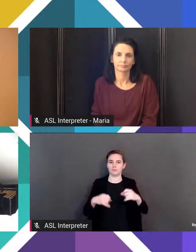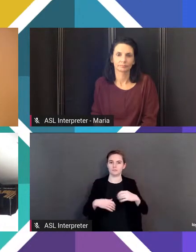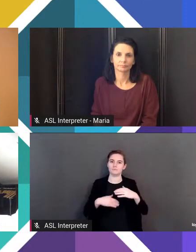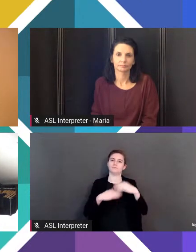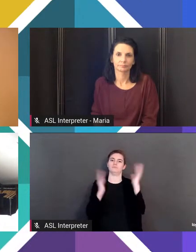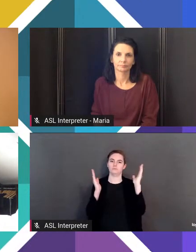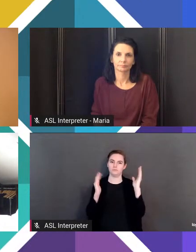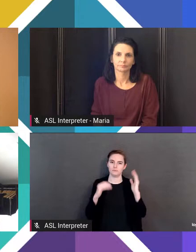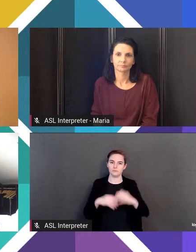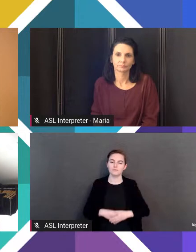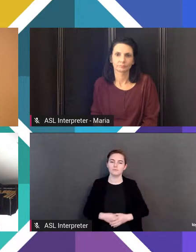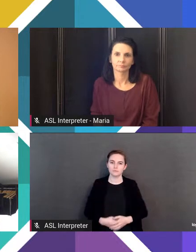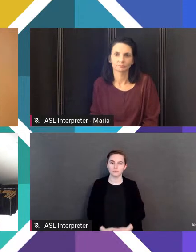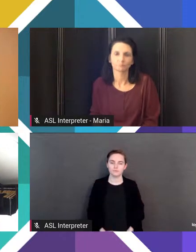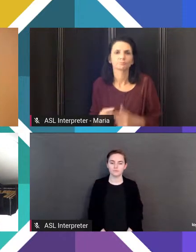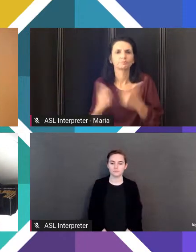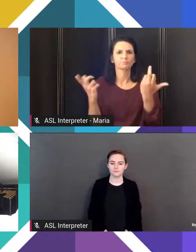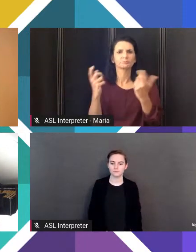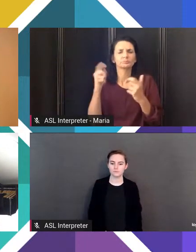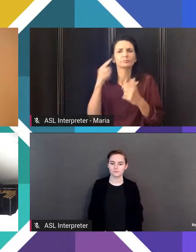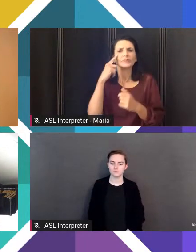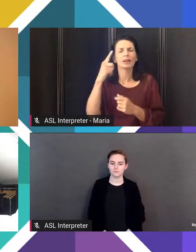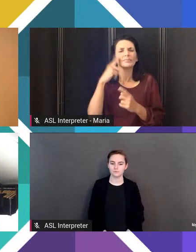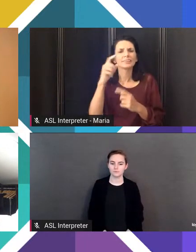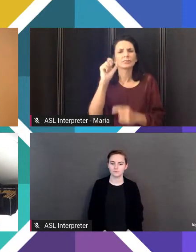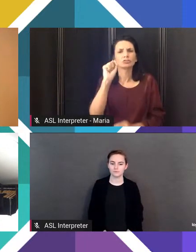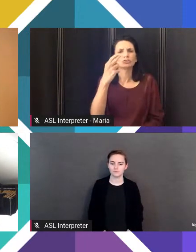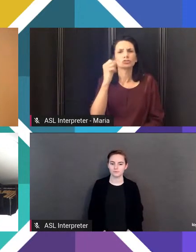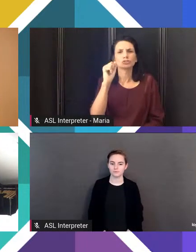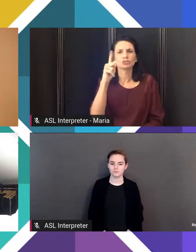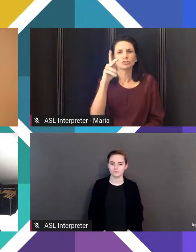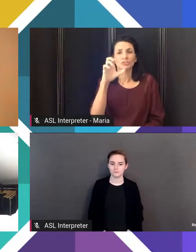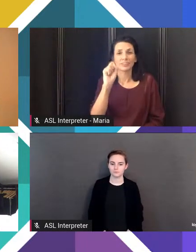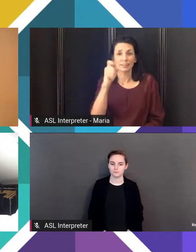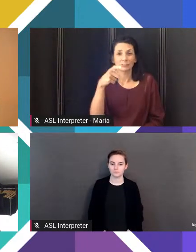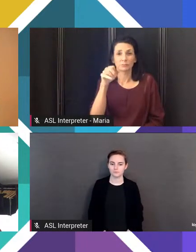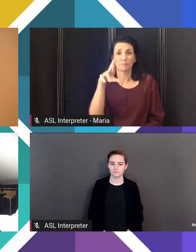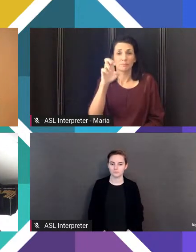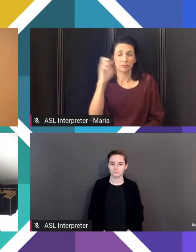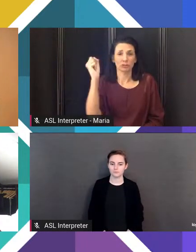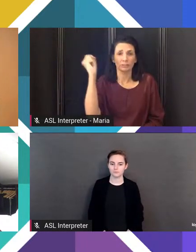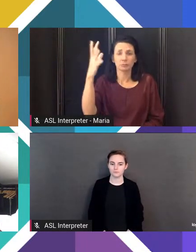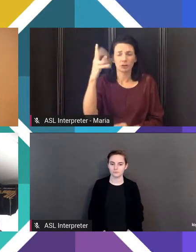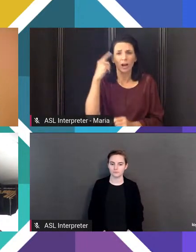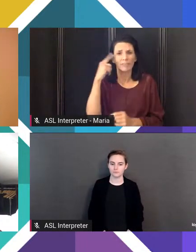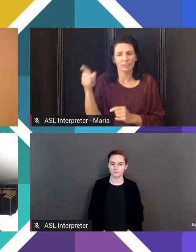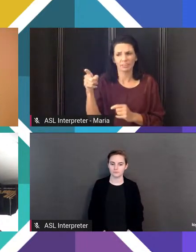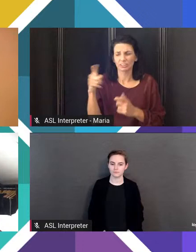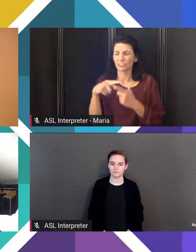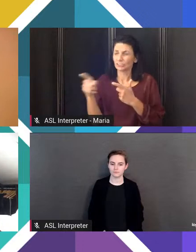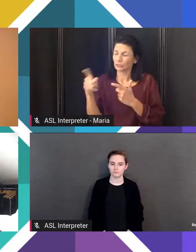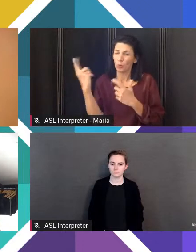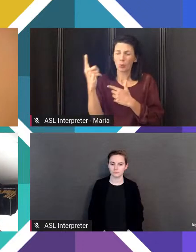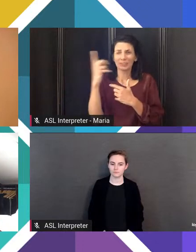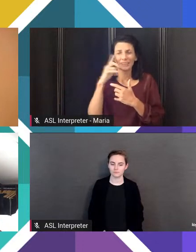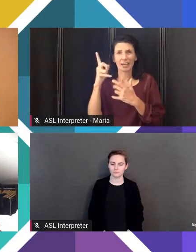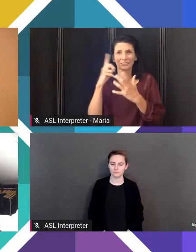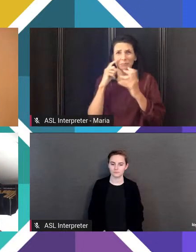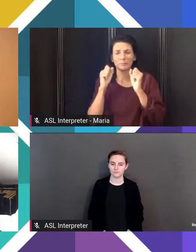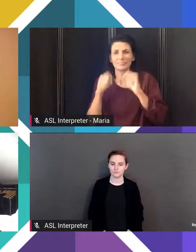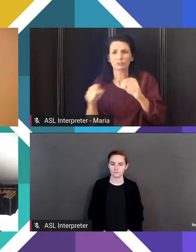Yeah, I will say, I think Shakespeare has always had the potential and has the intention to be super